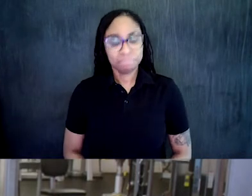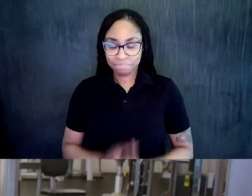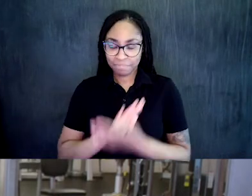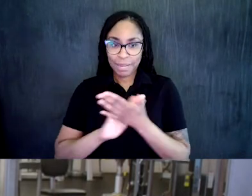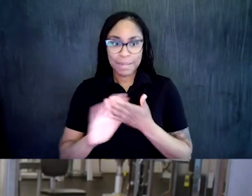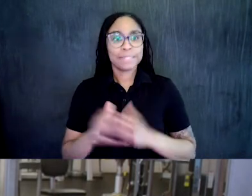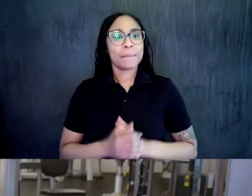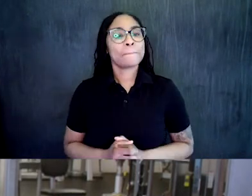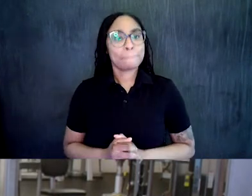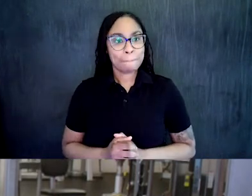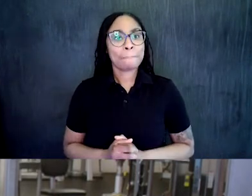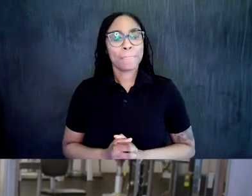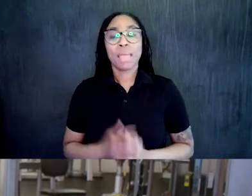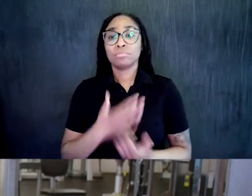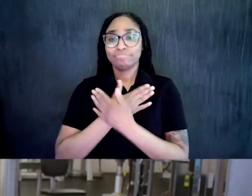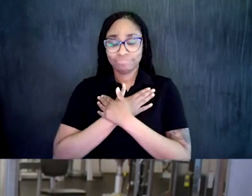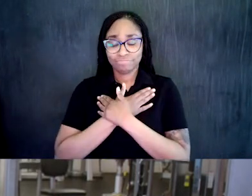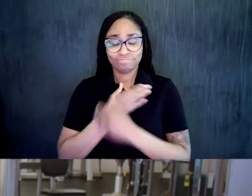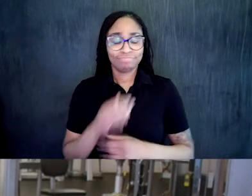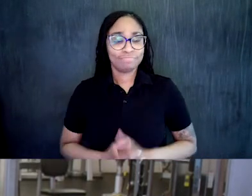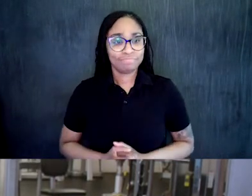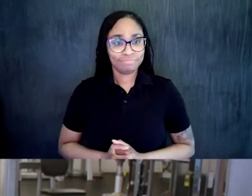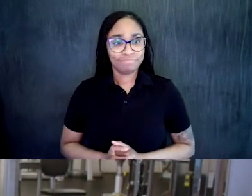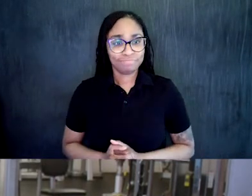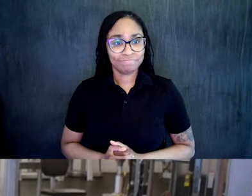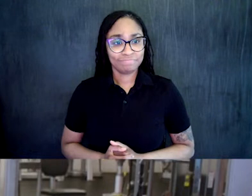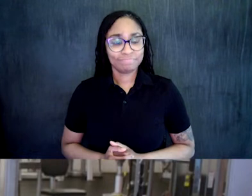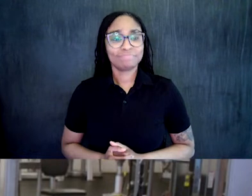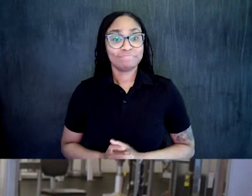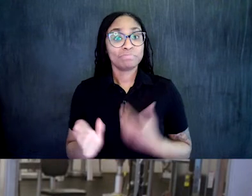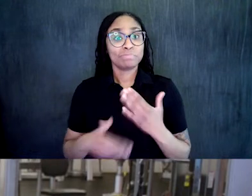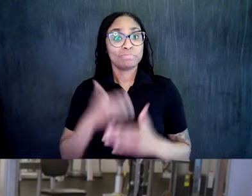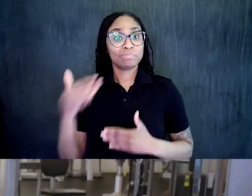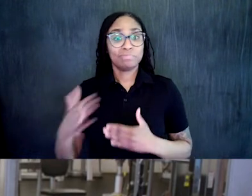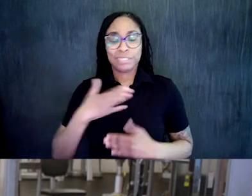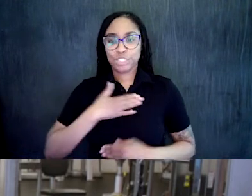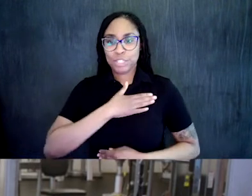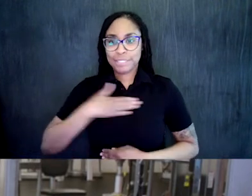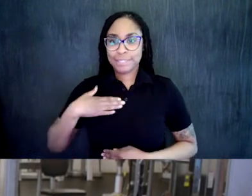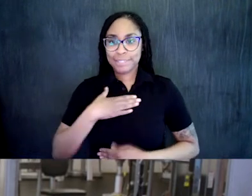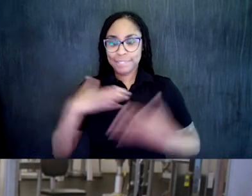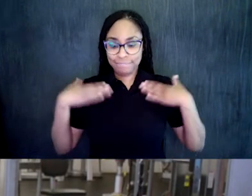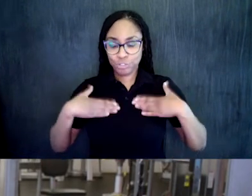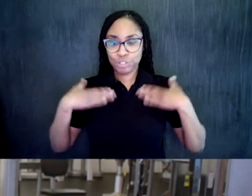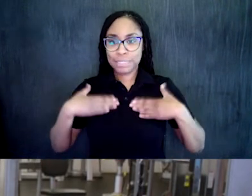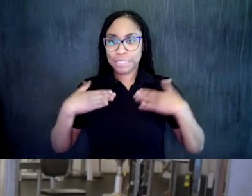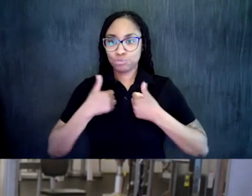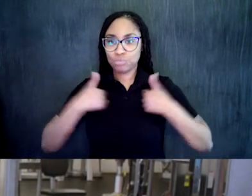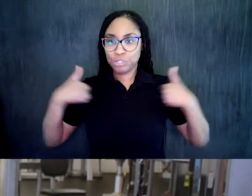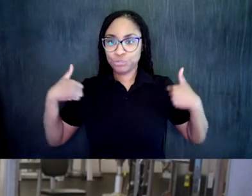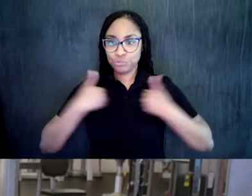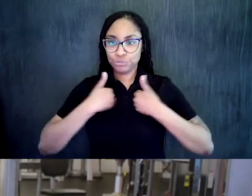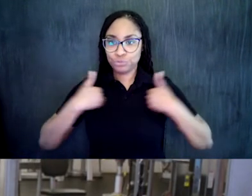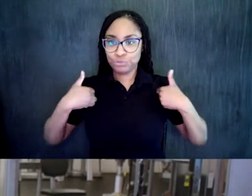3, 2, 1, and then we're going to switch. So I'm going to slide over. We're going to turn the head the other